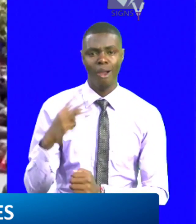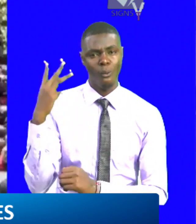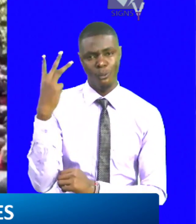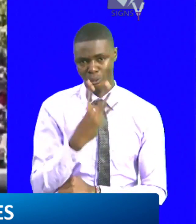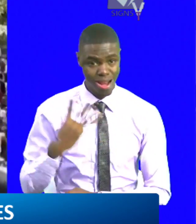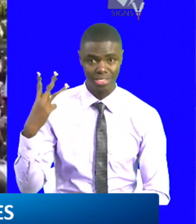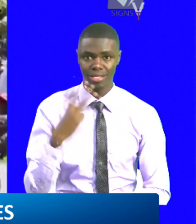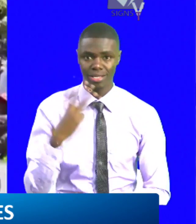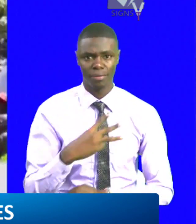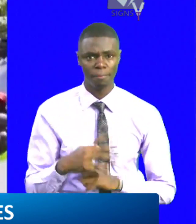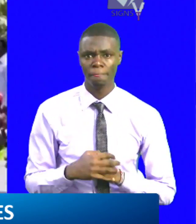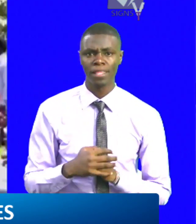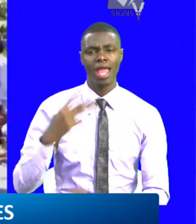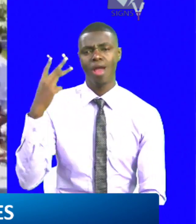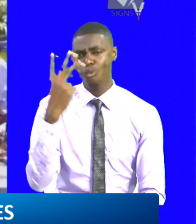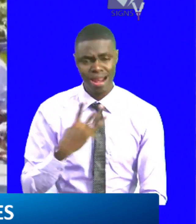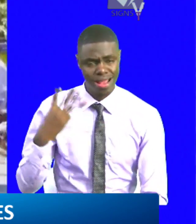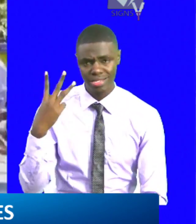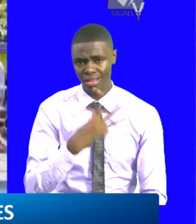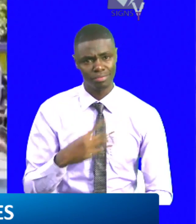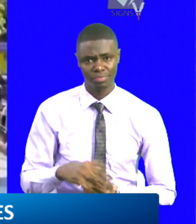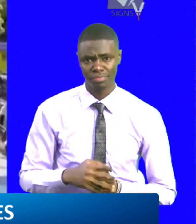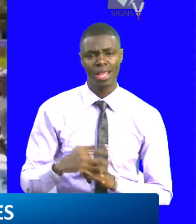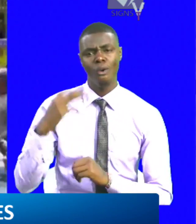Mmechoka, sitarudi nyuma.